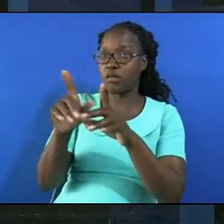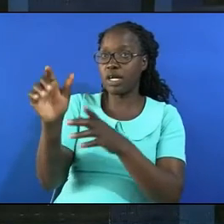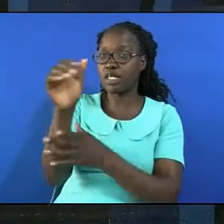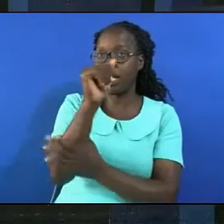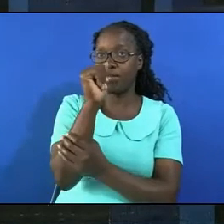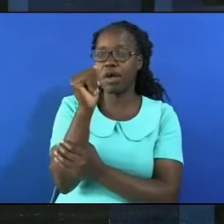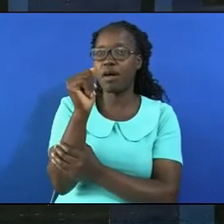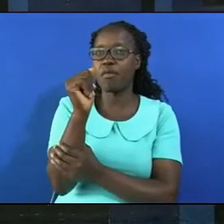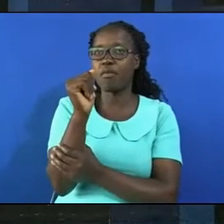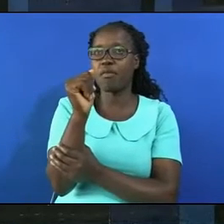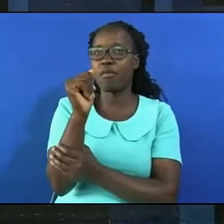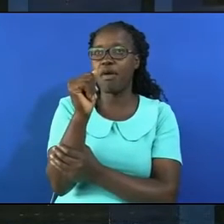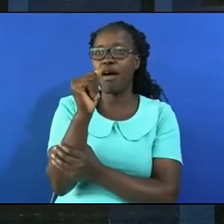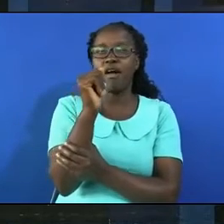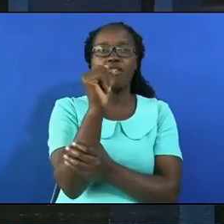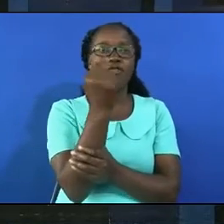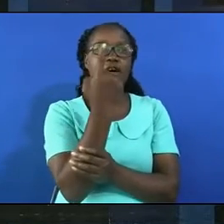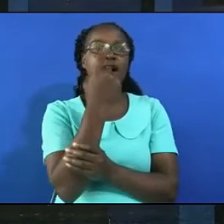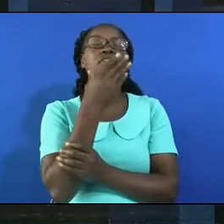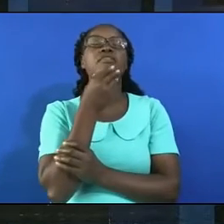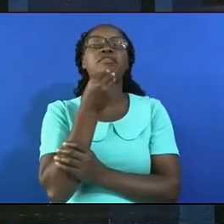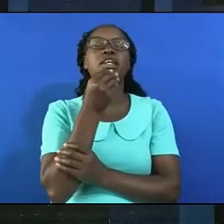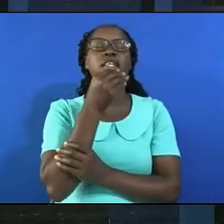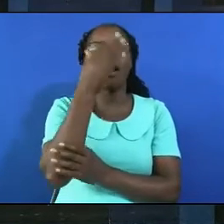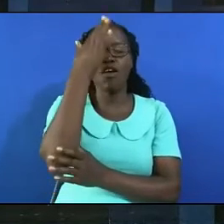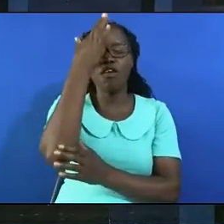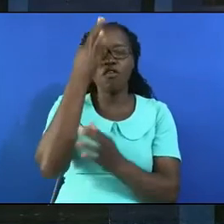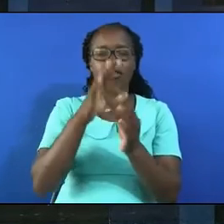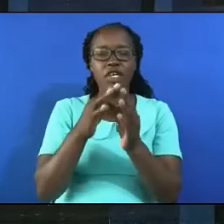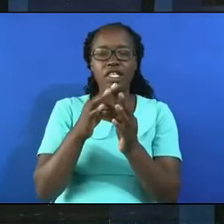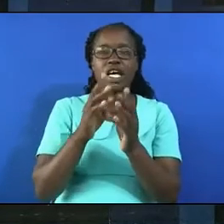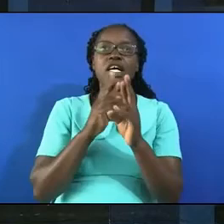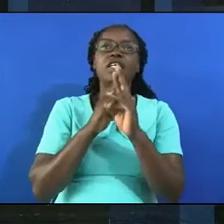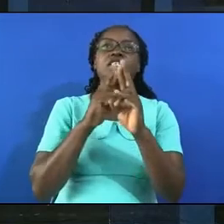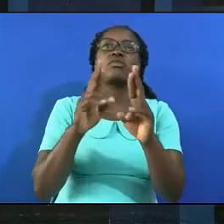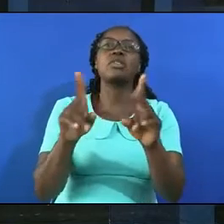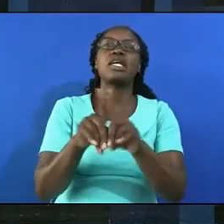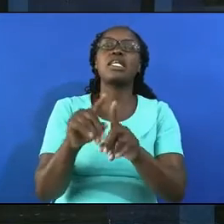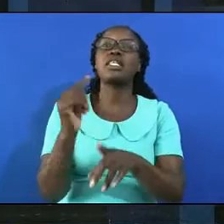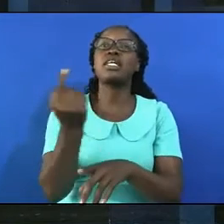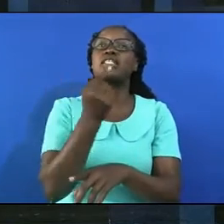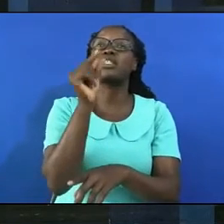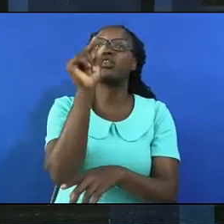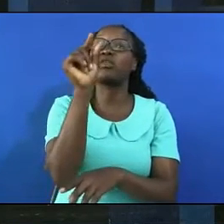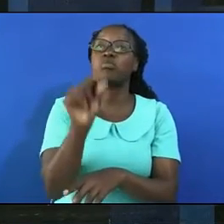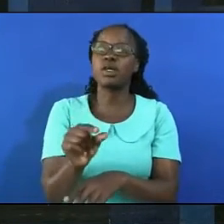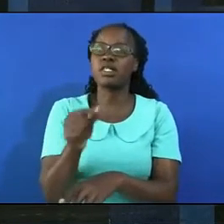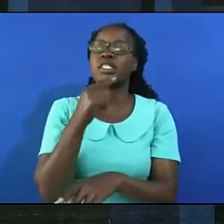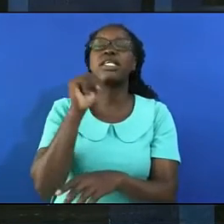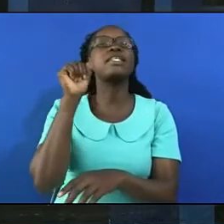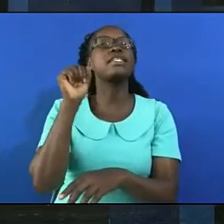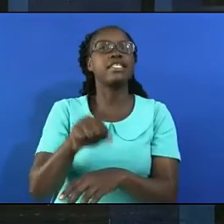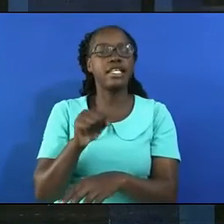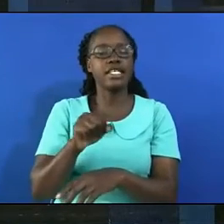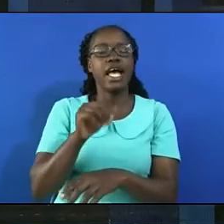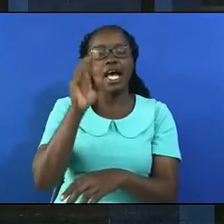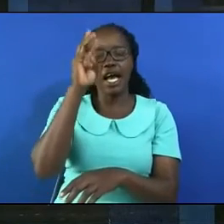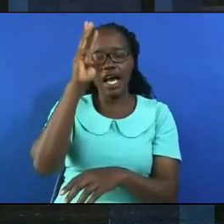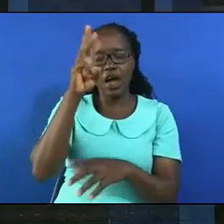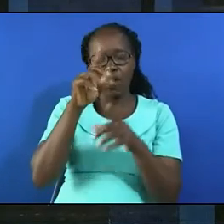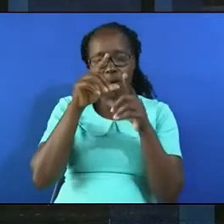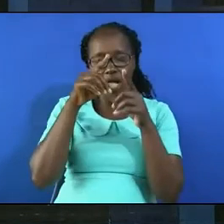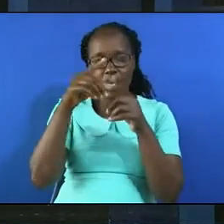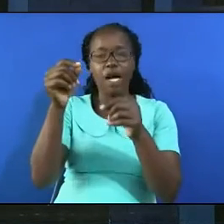Abraham. The father of faith responded as a single person. He said, yes, I will come.